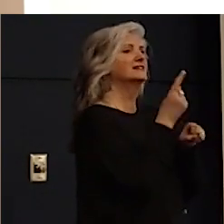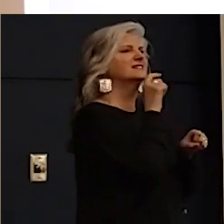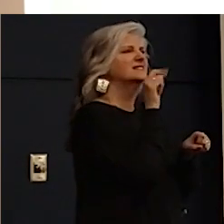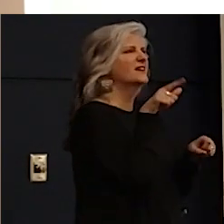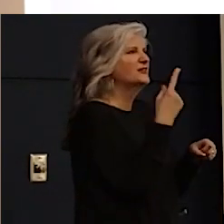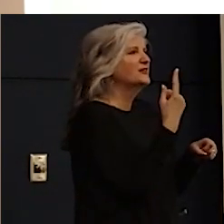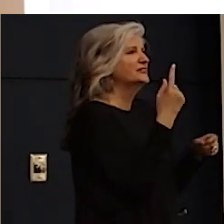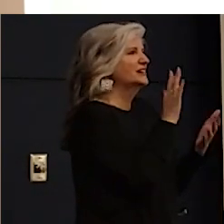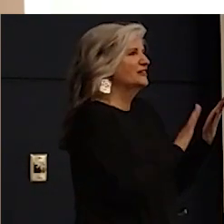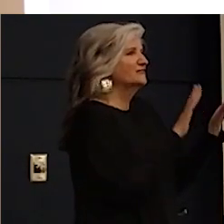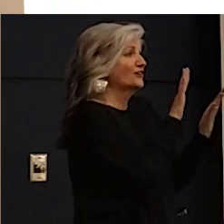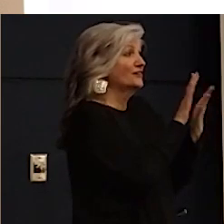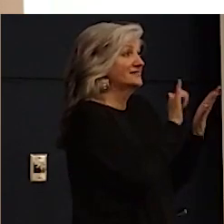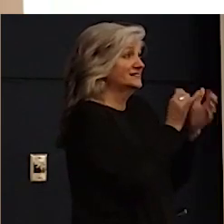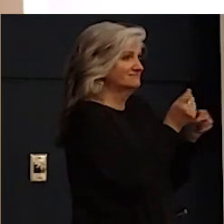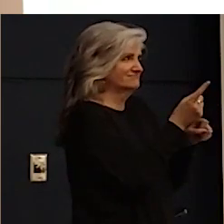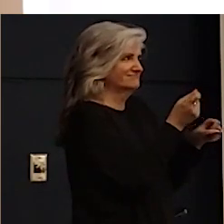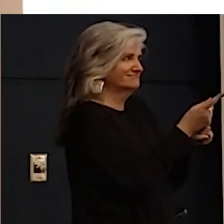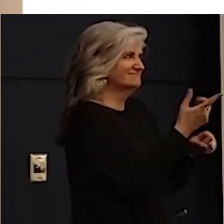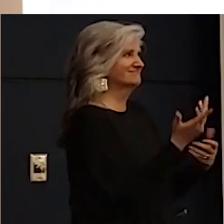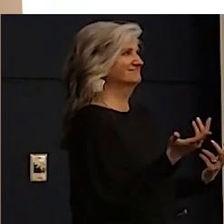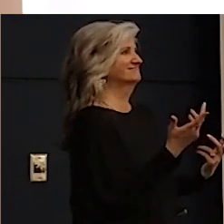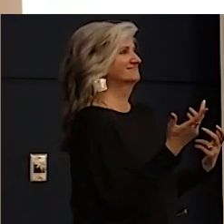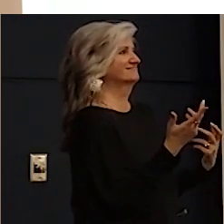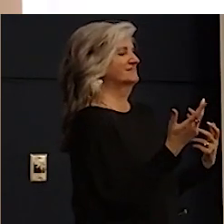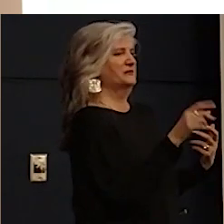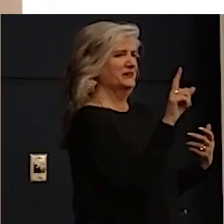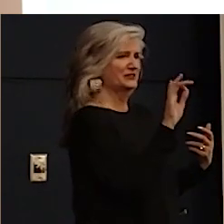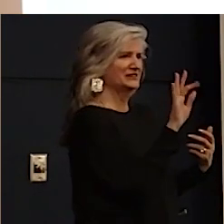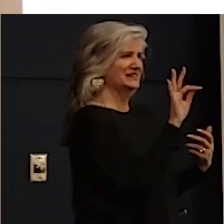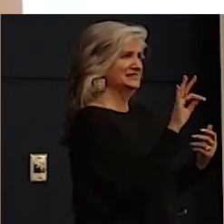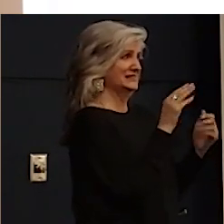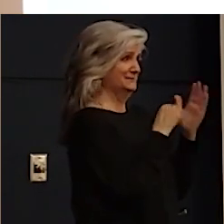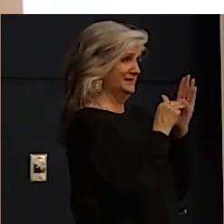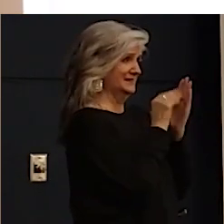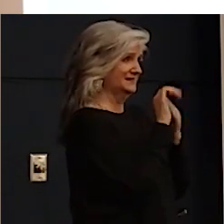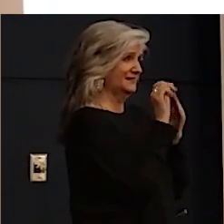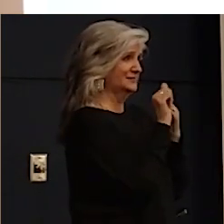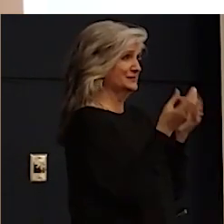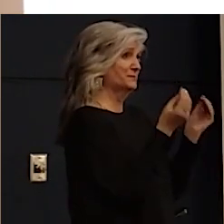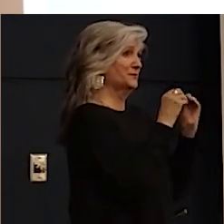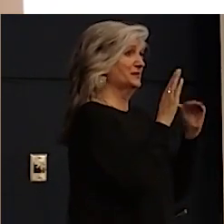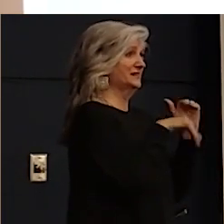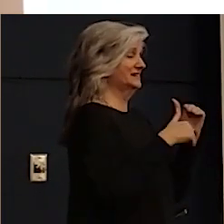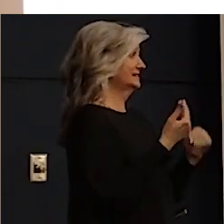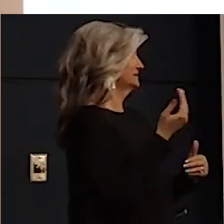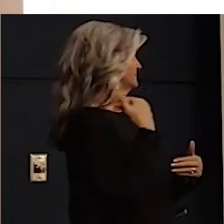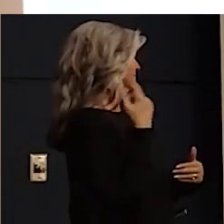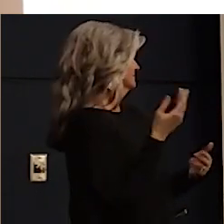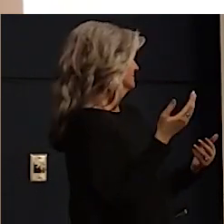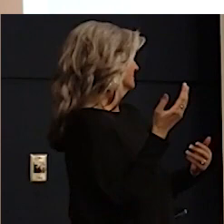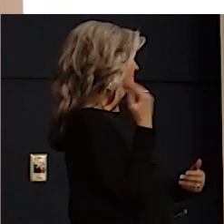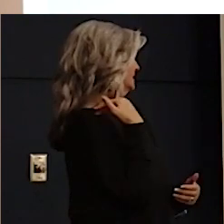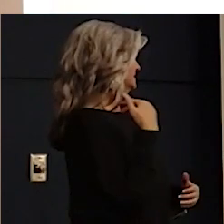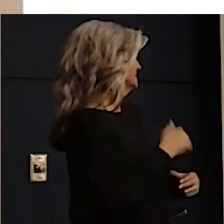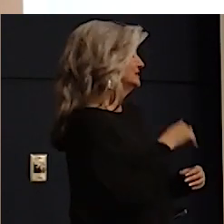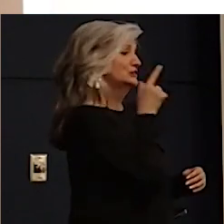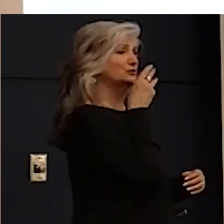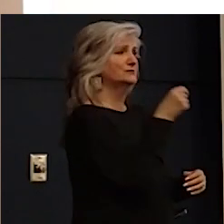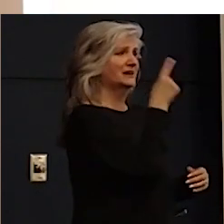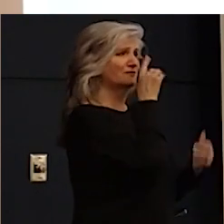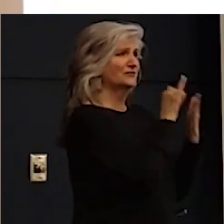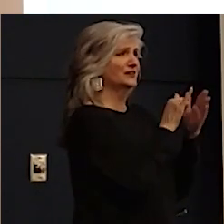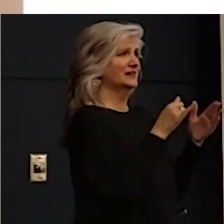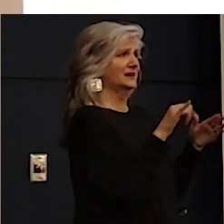just overall, that's per year. Each year, getting $119 million more than they were in the past. Who's paying for the pizza?